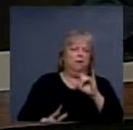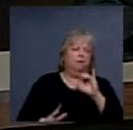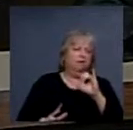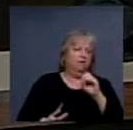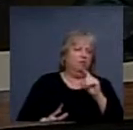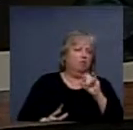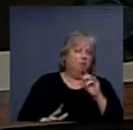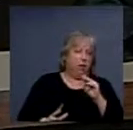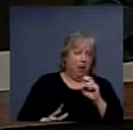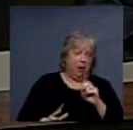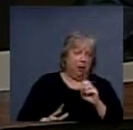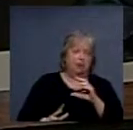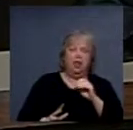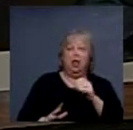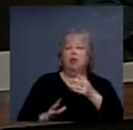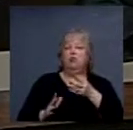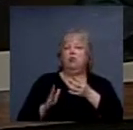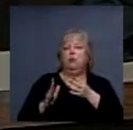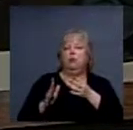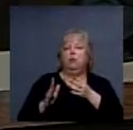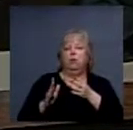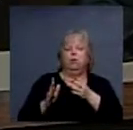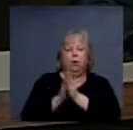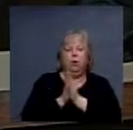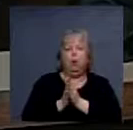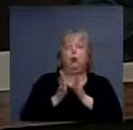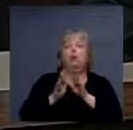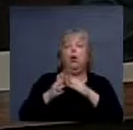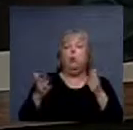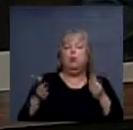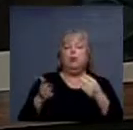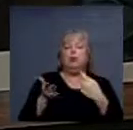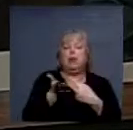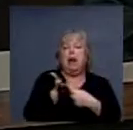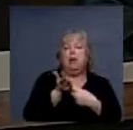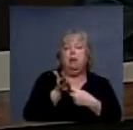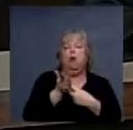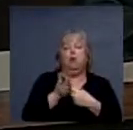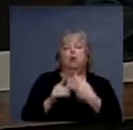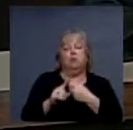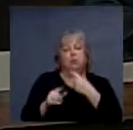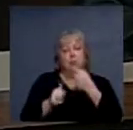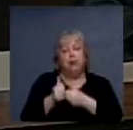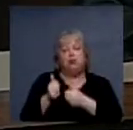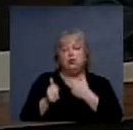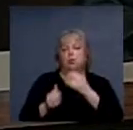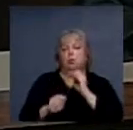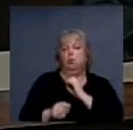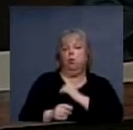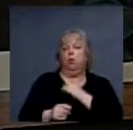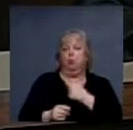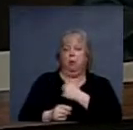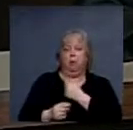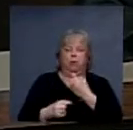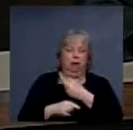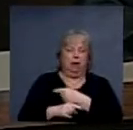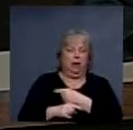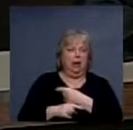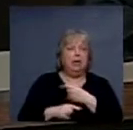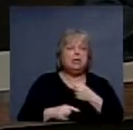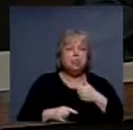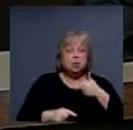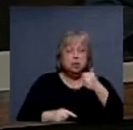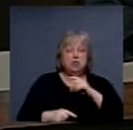from each board member publicly today. Chief Buckner and the city manager need to hear from each of